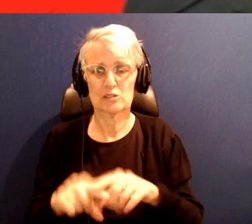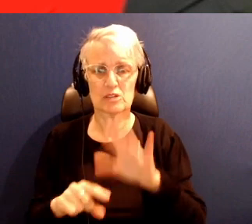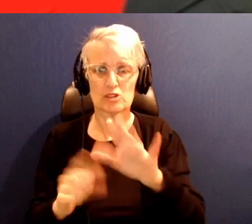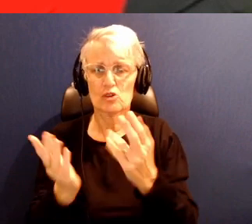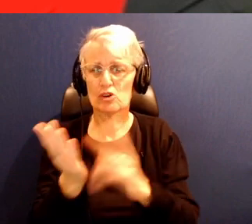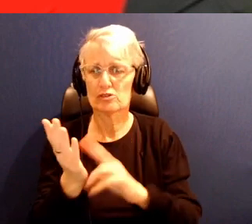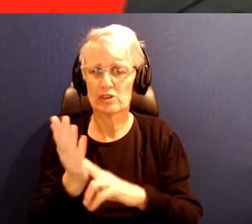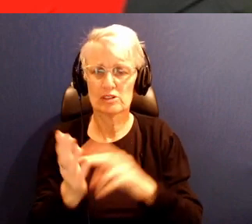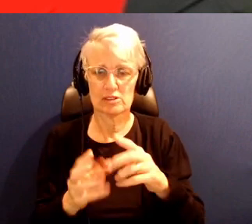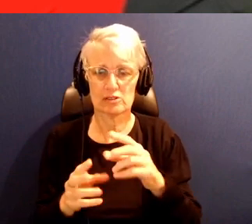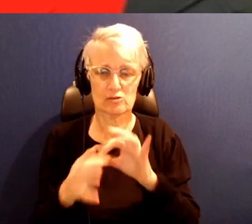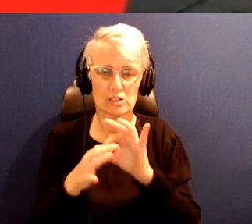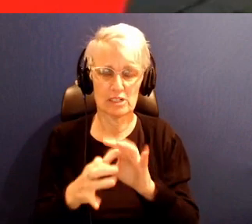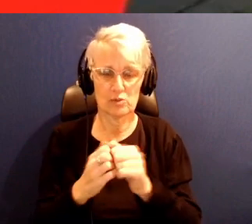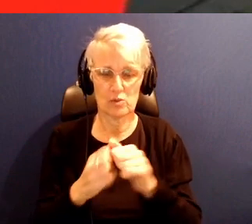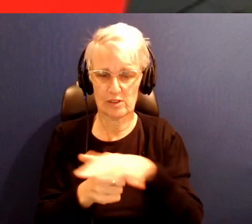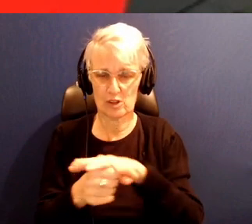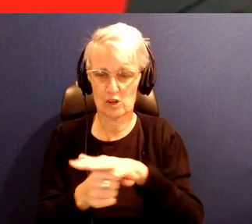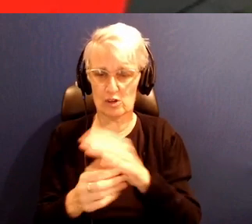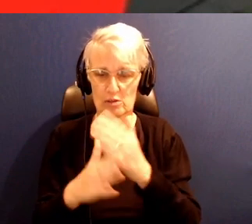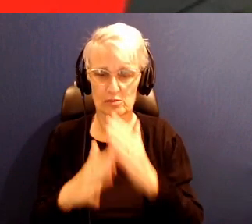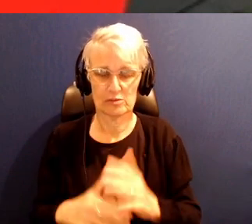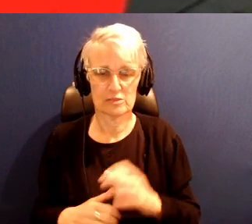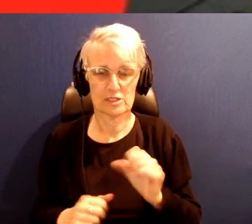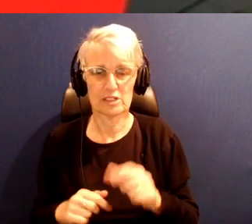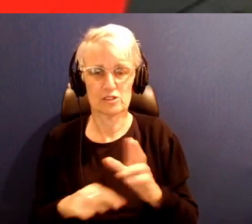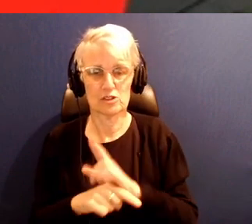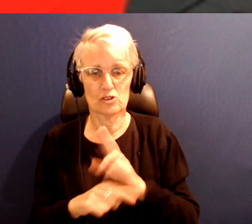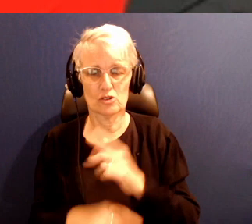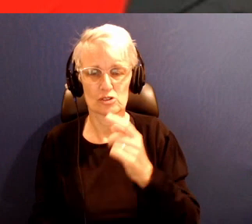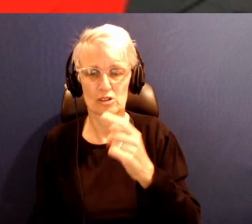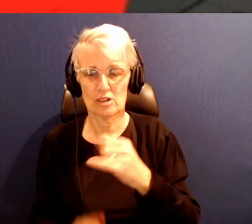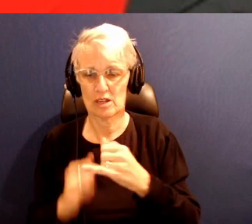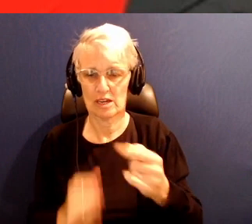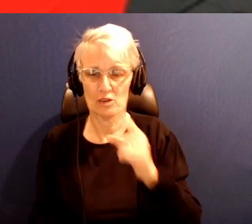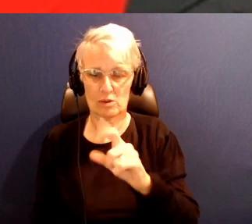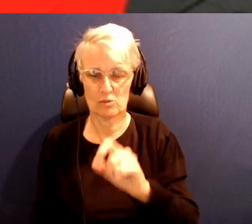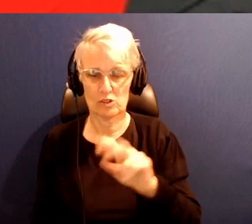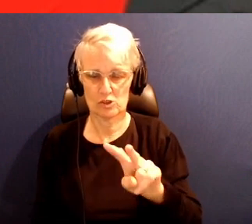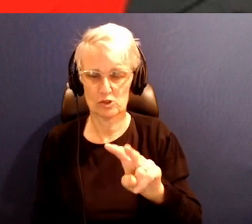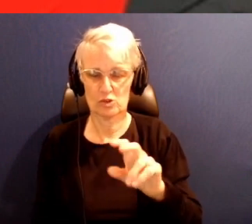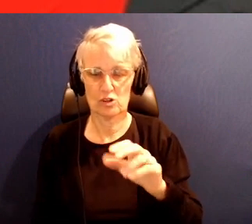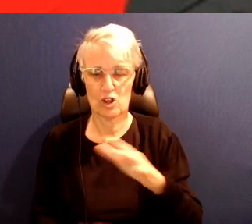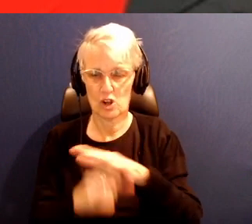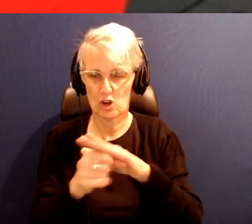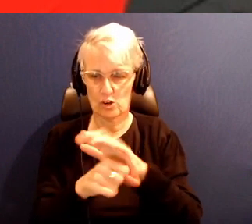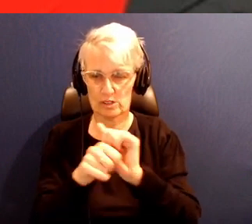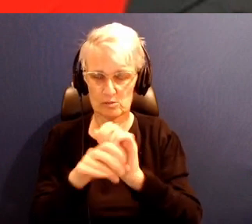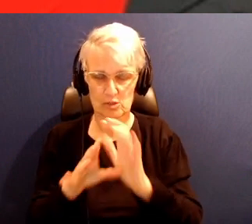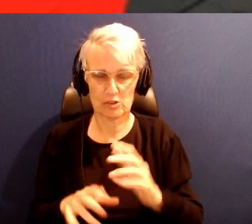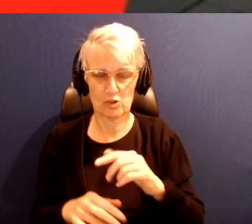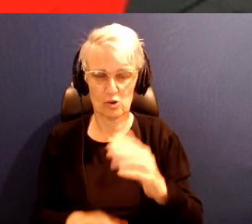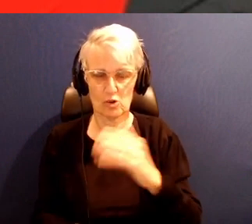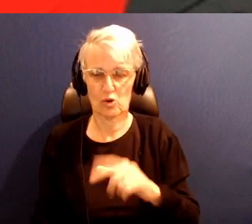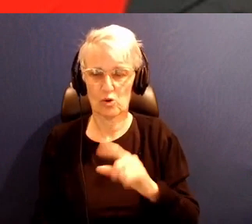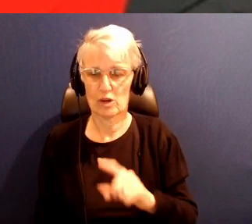contractual relationship with the local partner, you can either use lines 1.2 local employees or